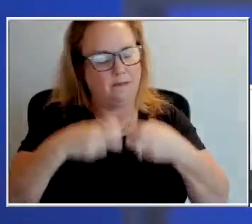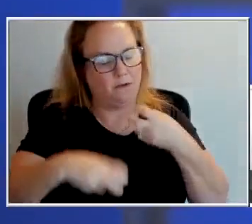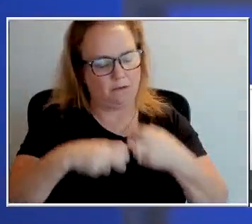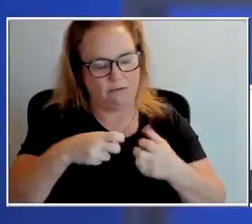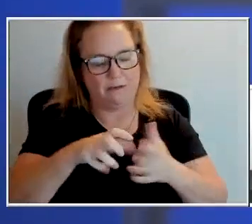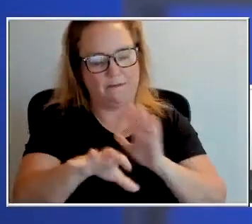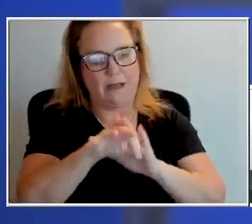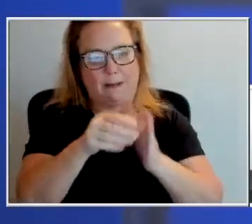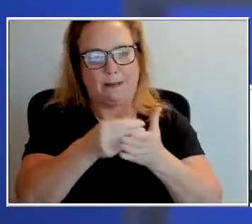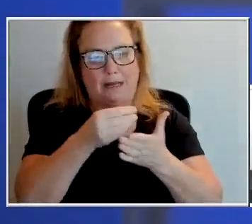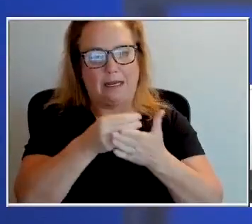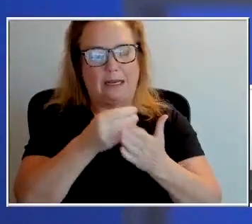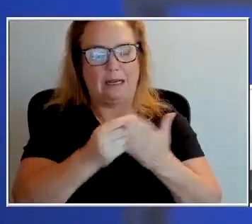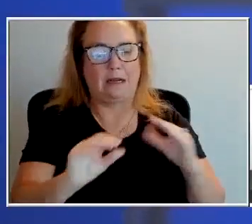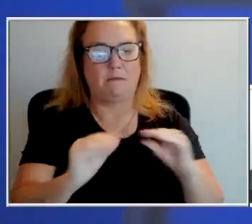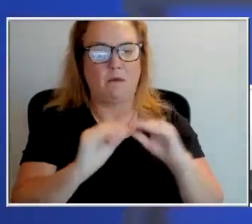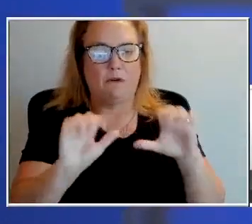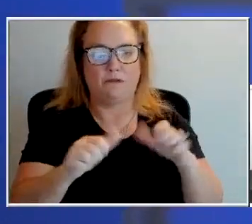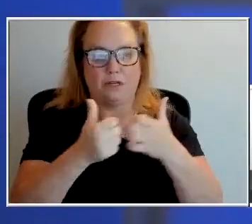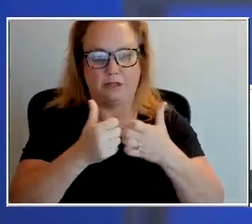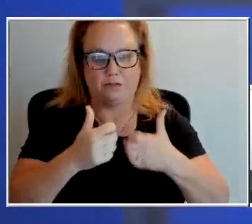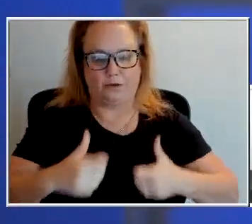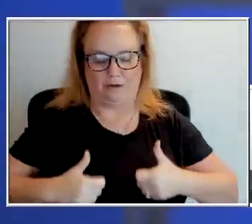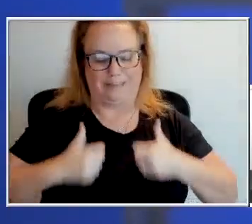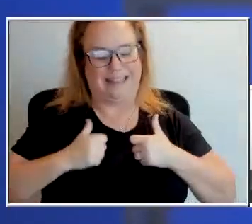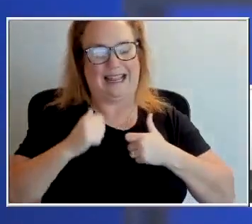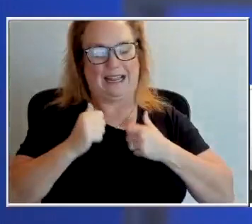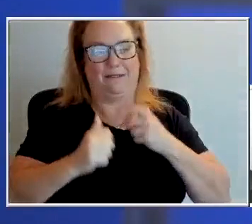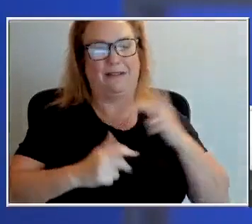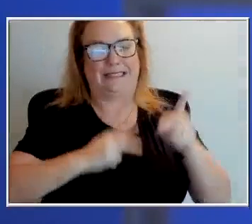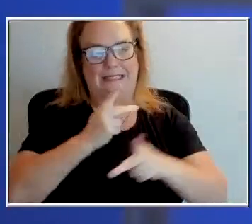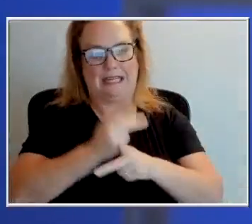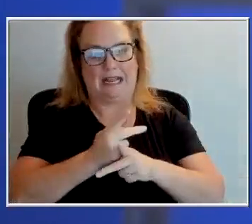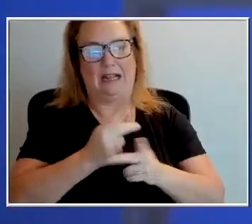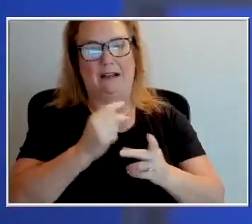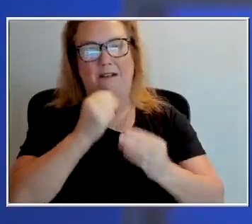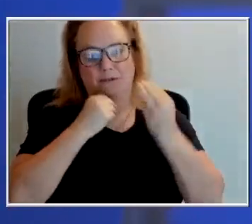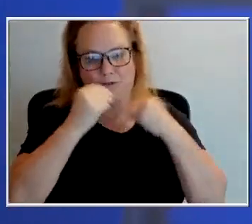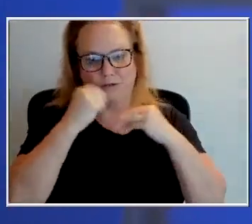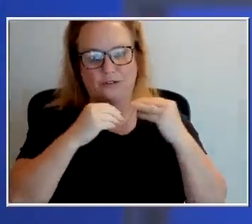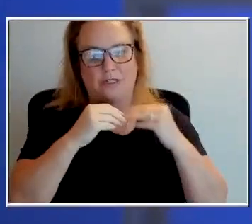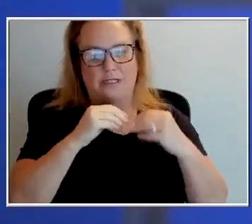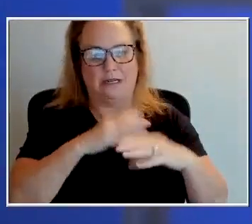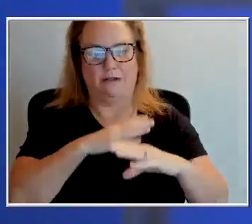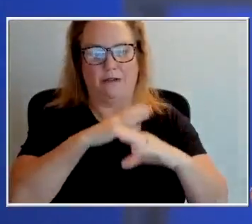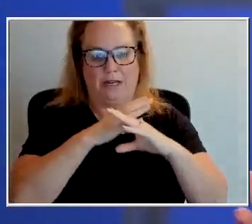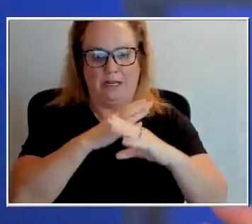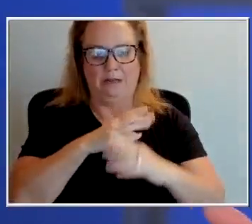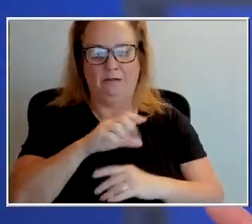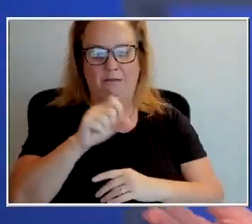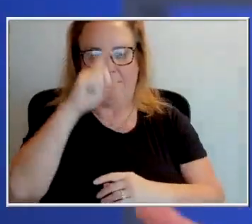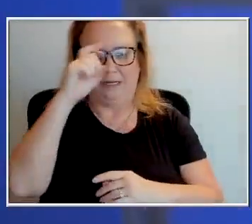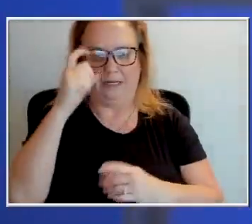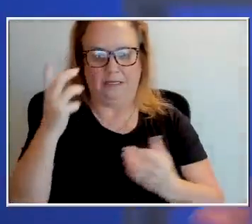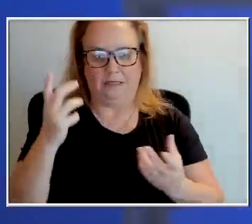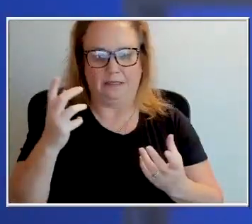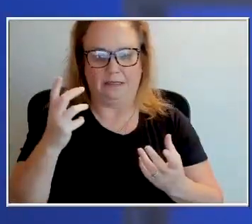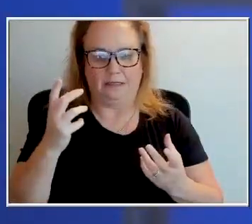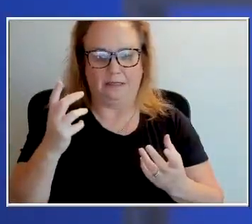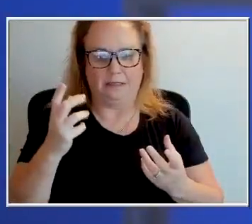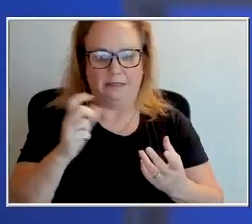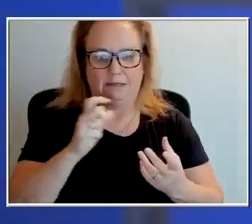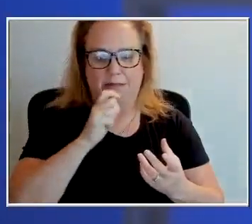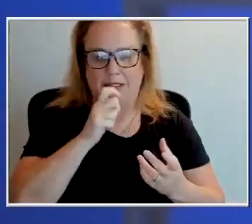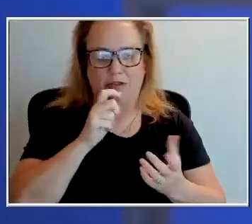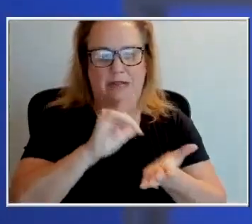And even more difficult for lifestyle trials and nutrition interventions because there isn't a